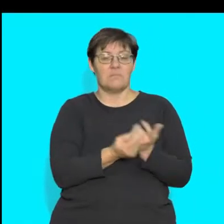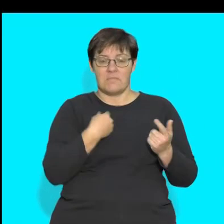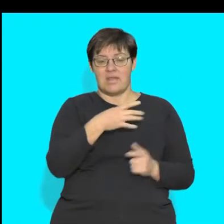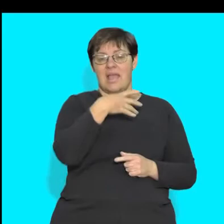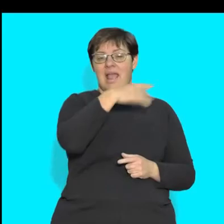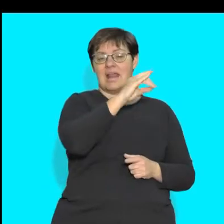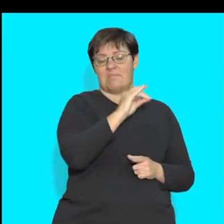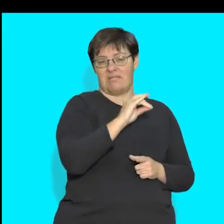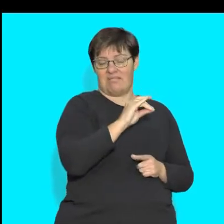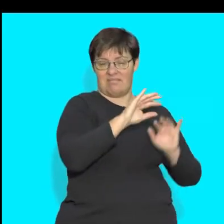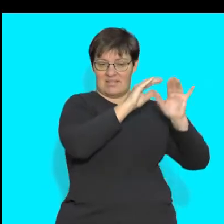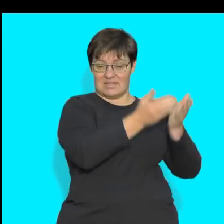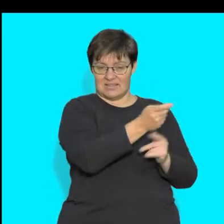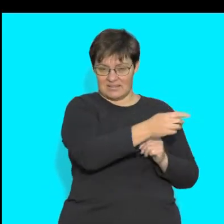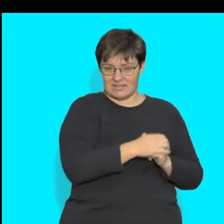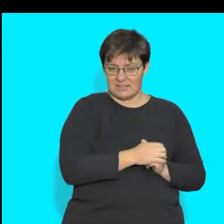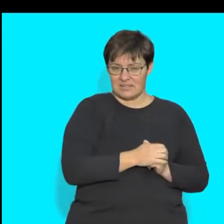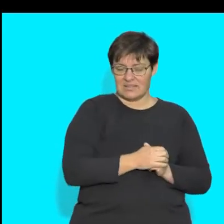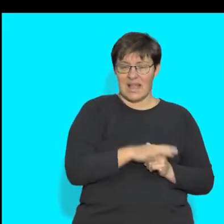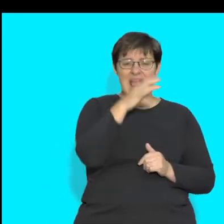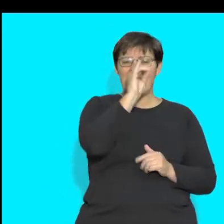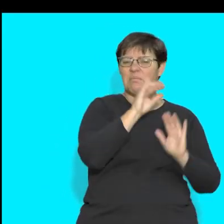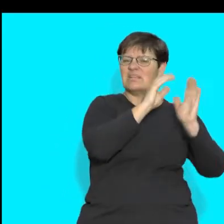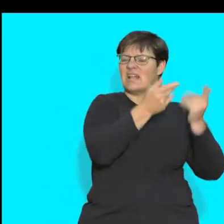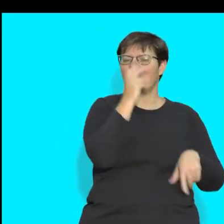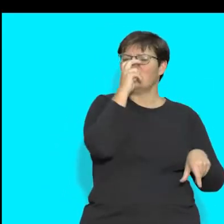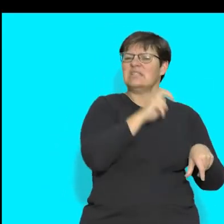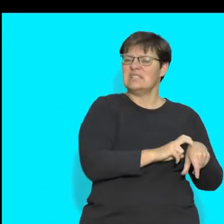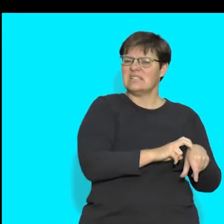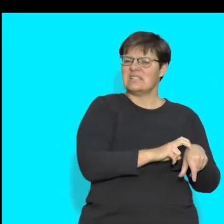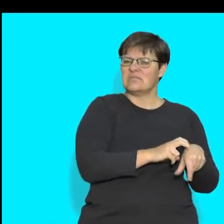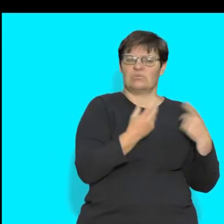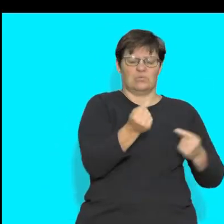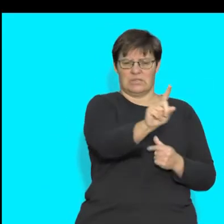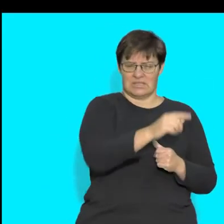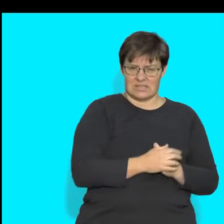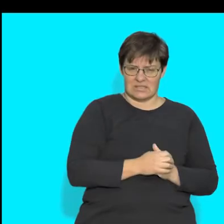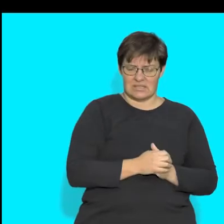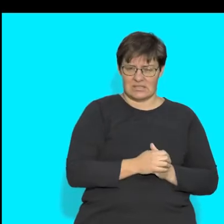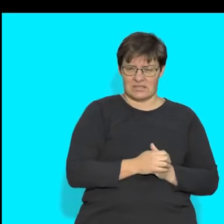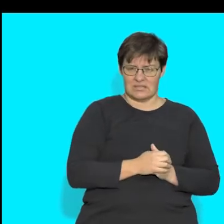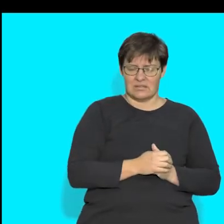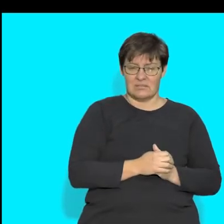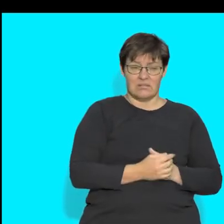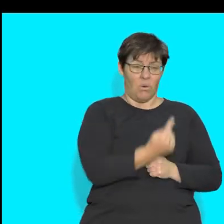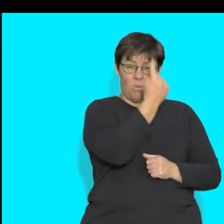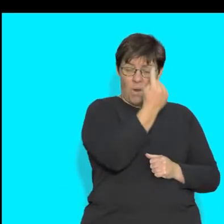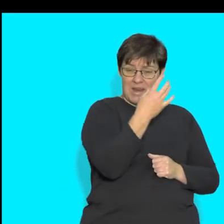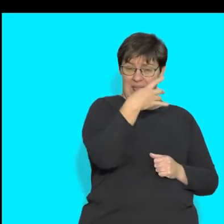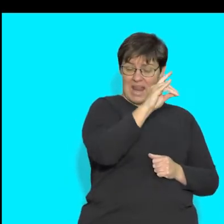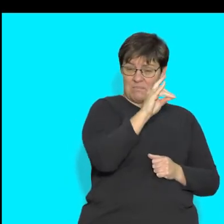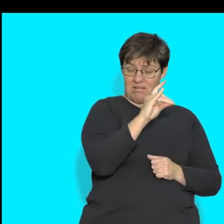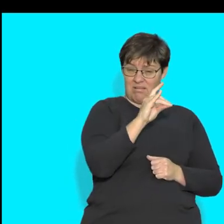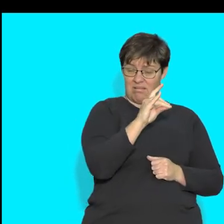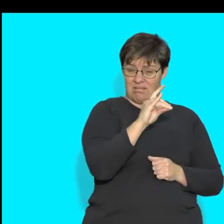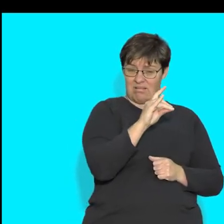cell? What do animal cells need to be able to do? If I'm just one single animal cell,